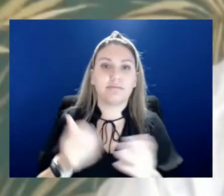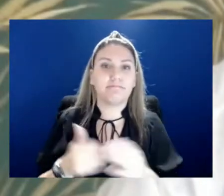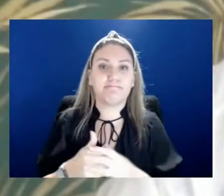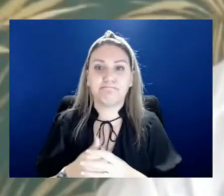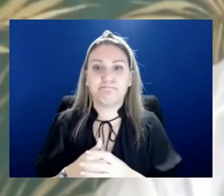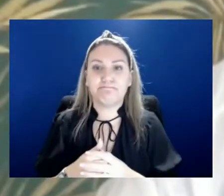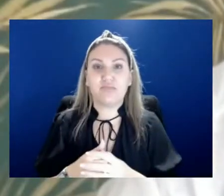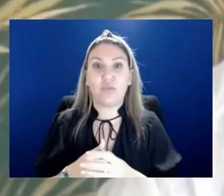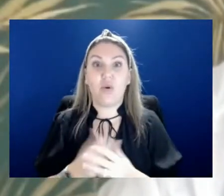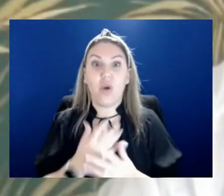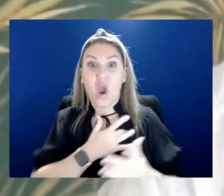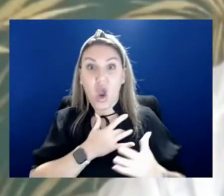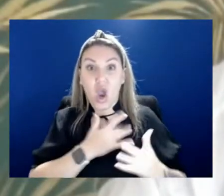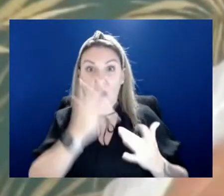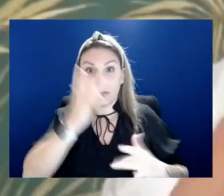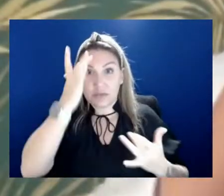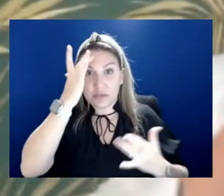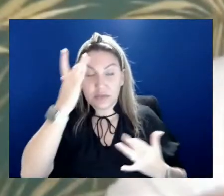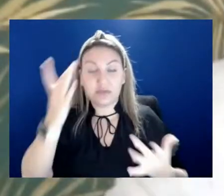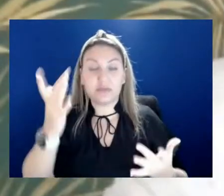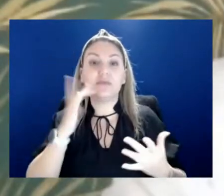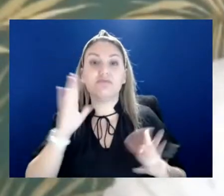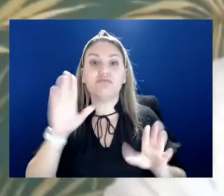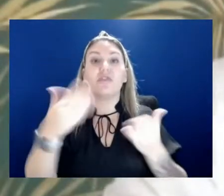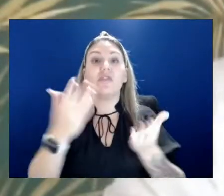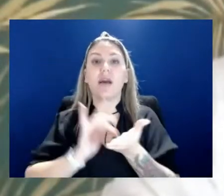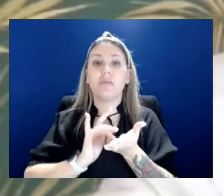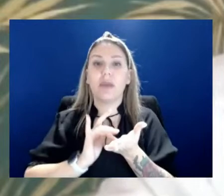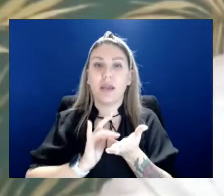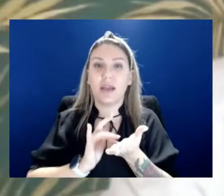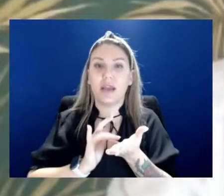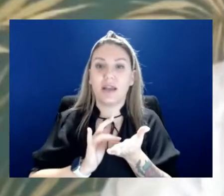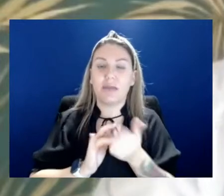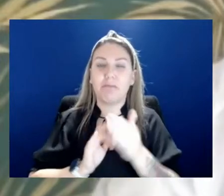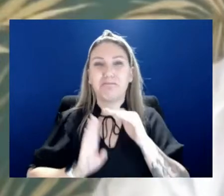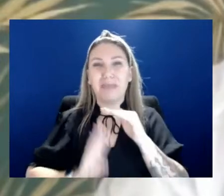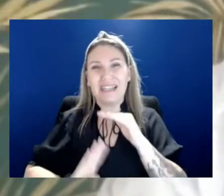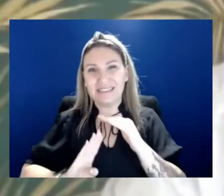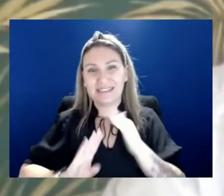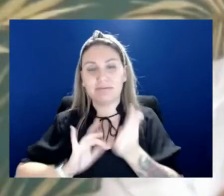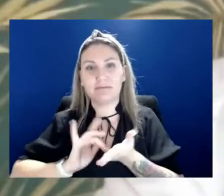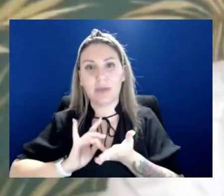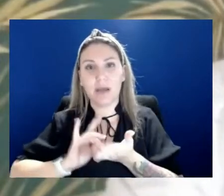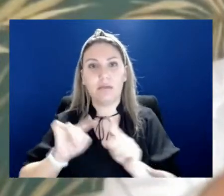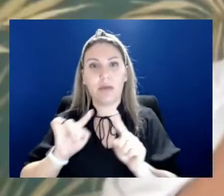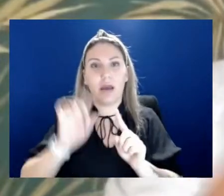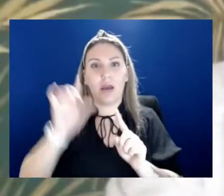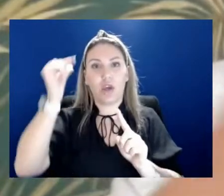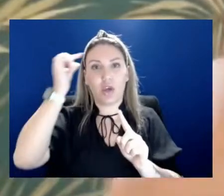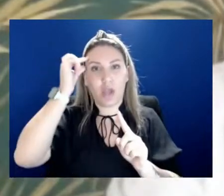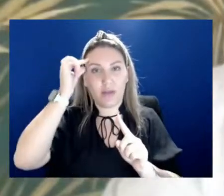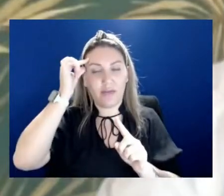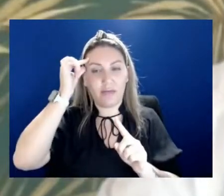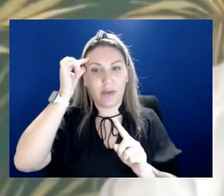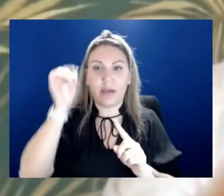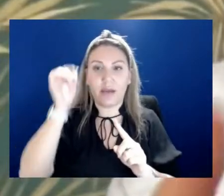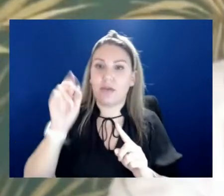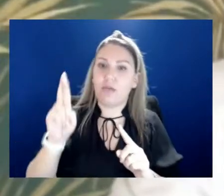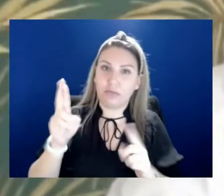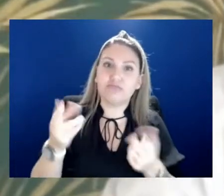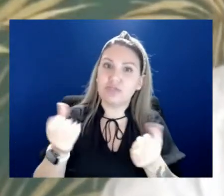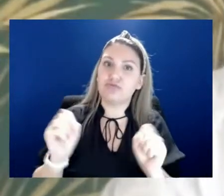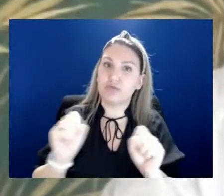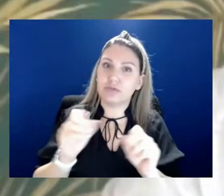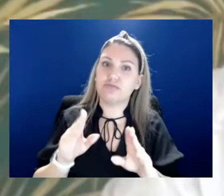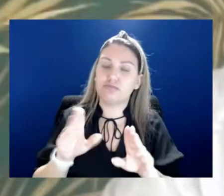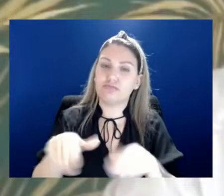cardiovascular disease. We provide the medicine. It's basic medicine, but government or try to provide. And thank